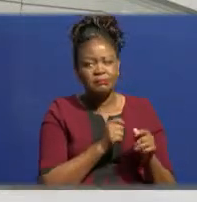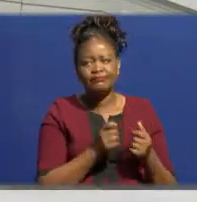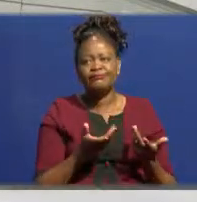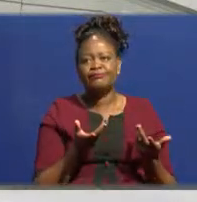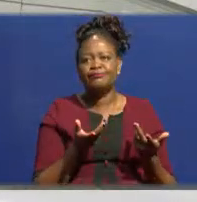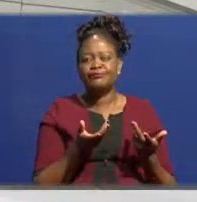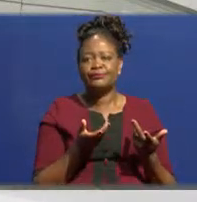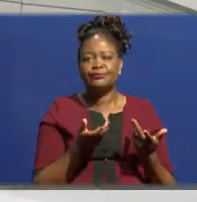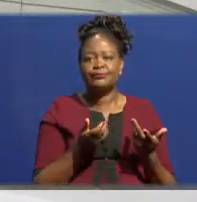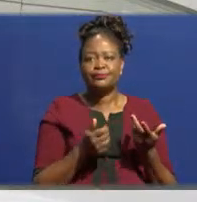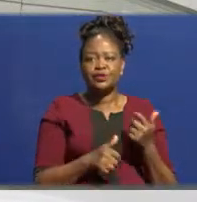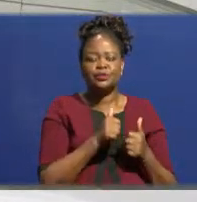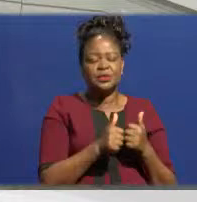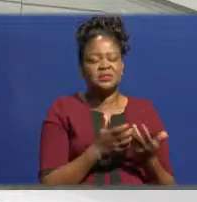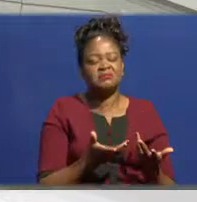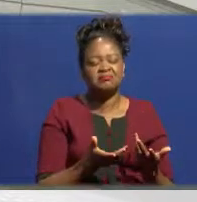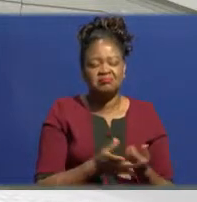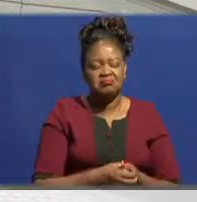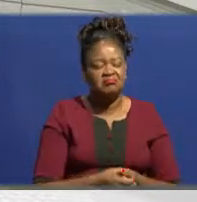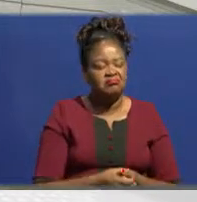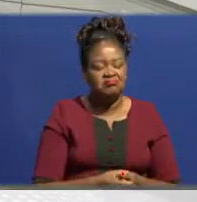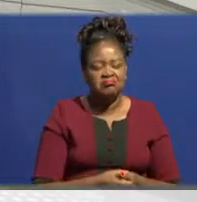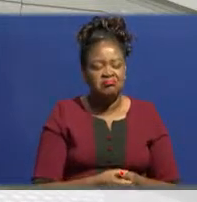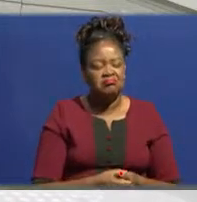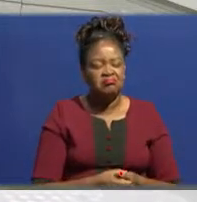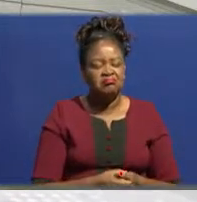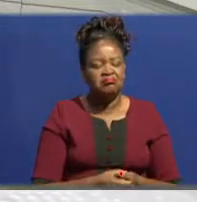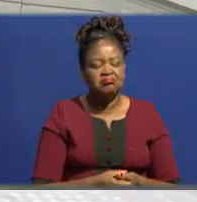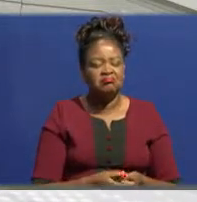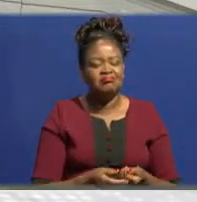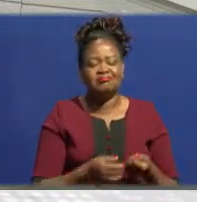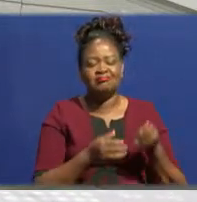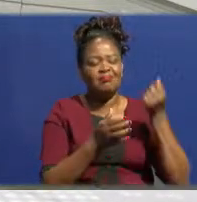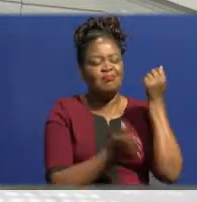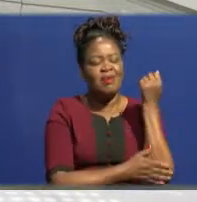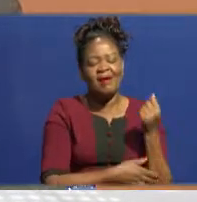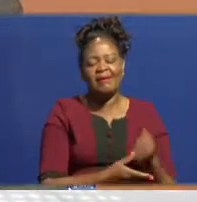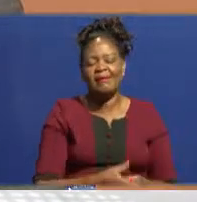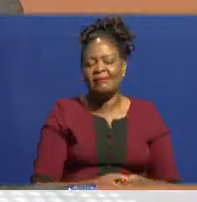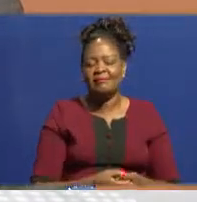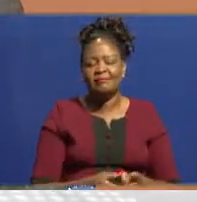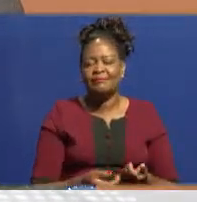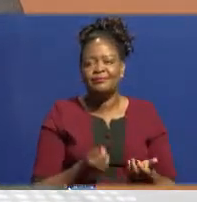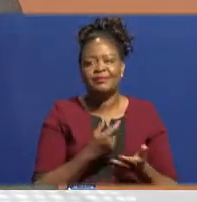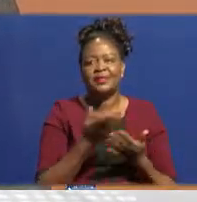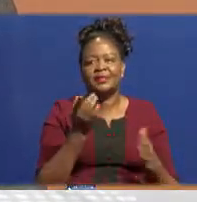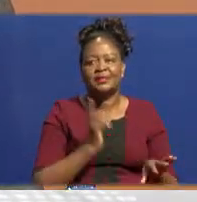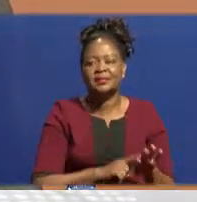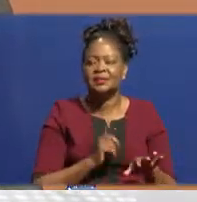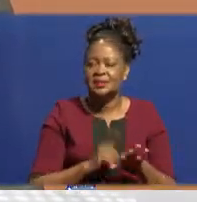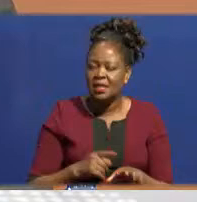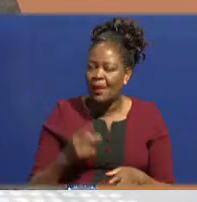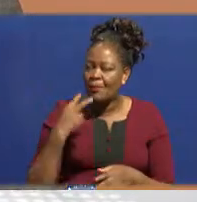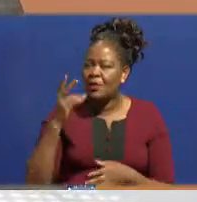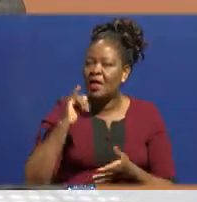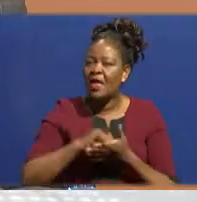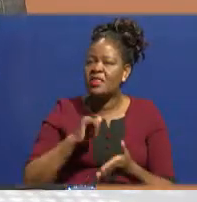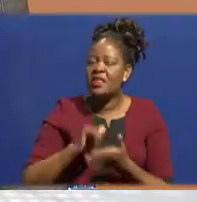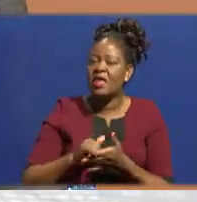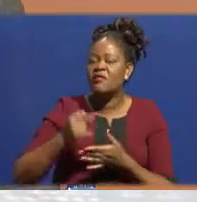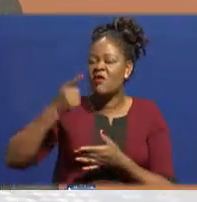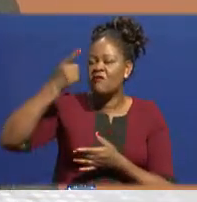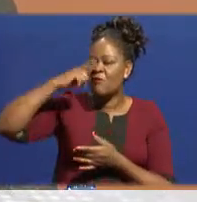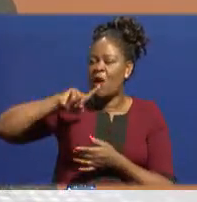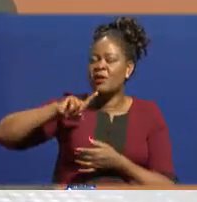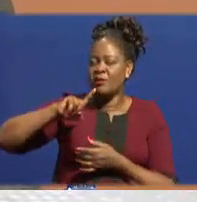is all, we will be just watering down the gains that we have made. The gains that we've made. So anytime you find a policy like